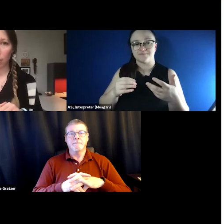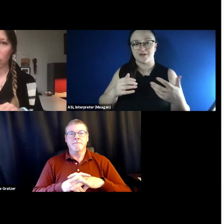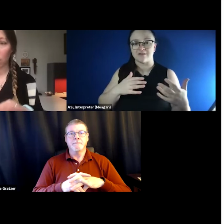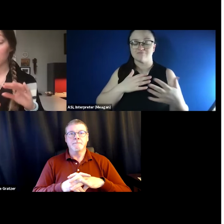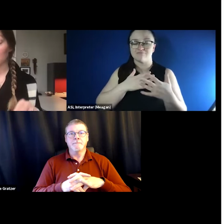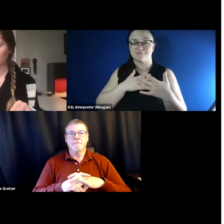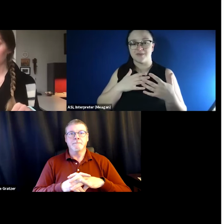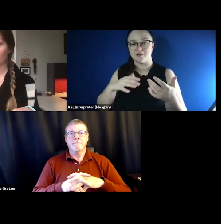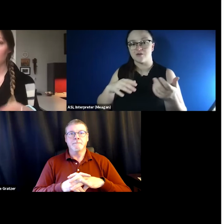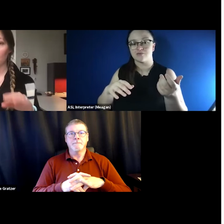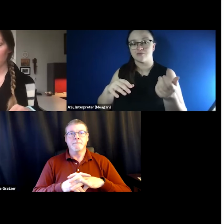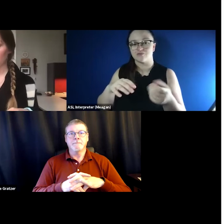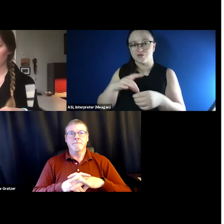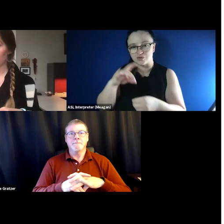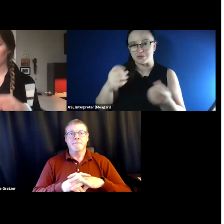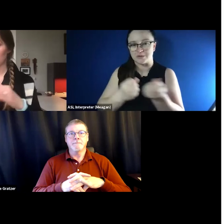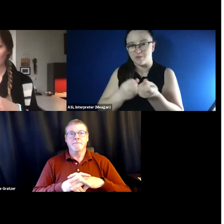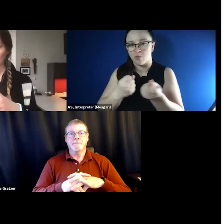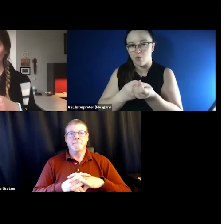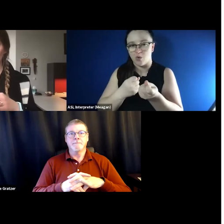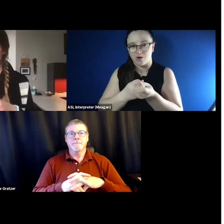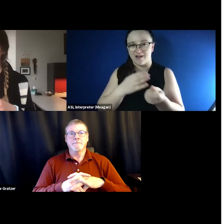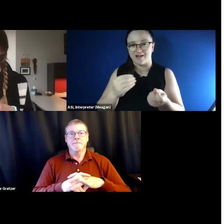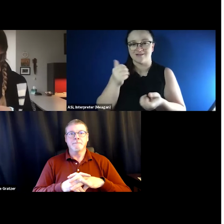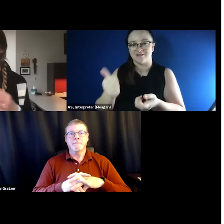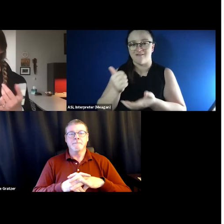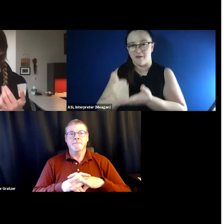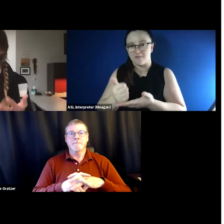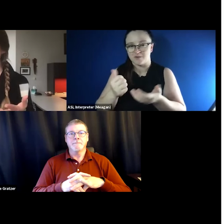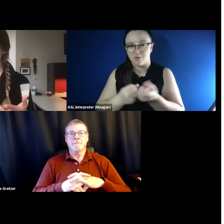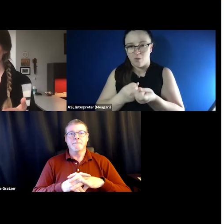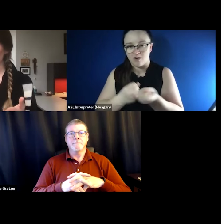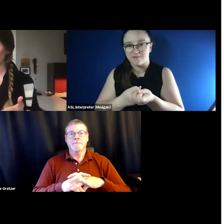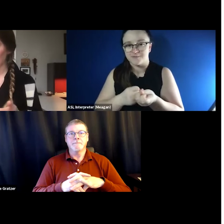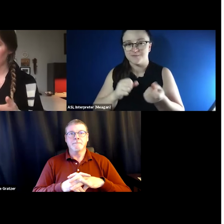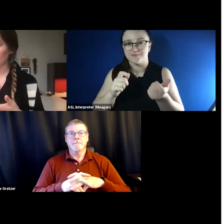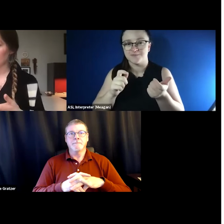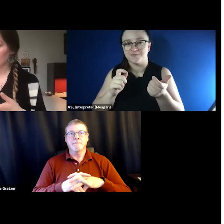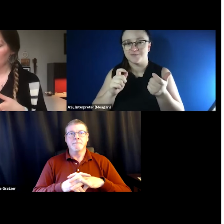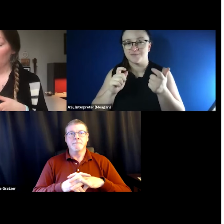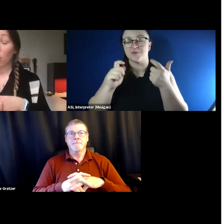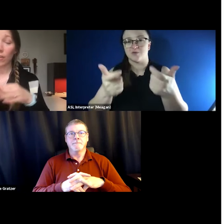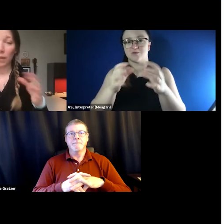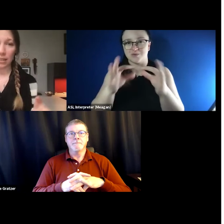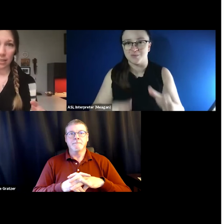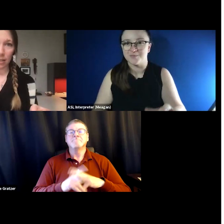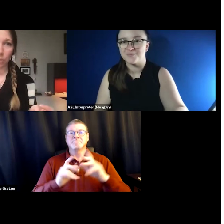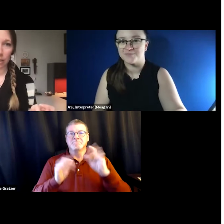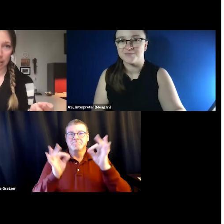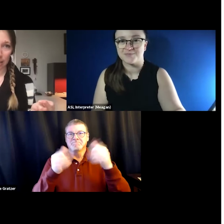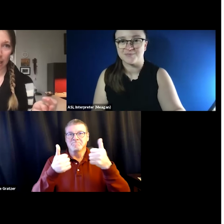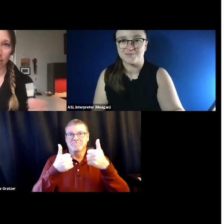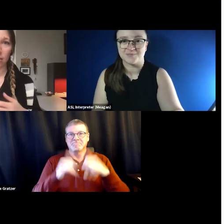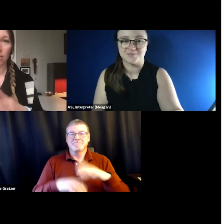variety of health outcomes, including those geriatric conditions and mental health, things like depression, trauma, and affect. All have been conducted